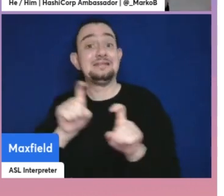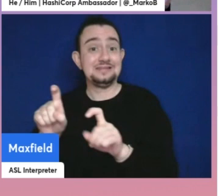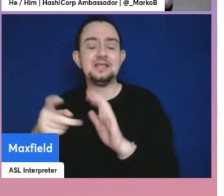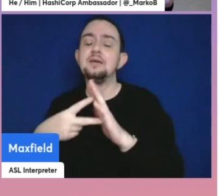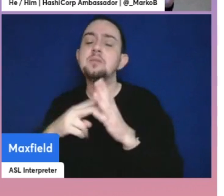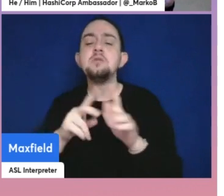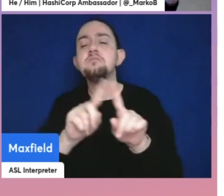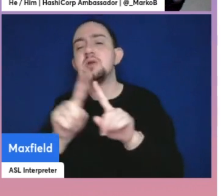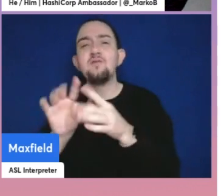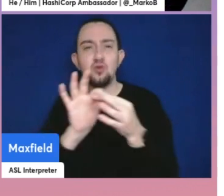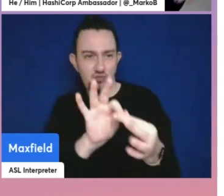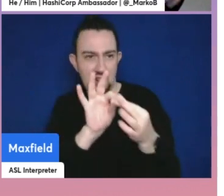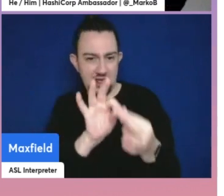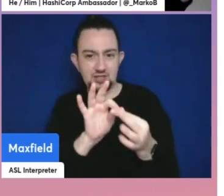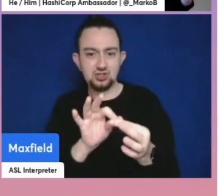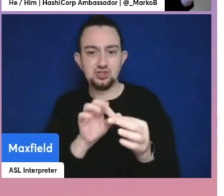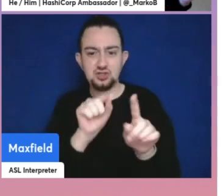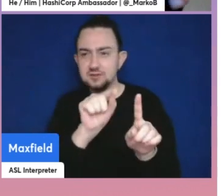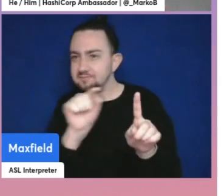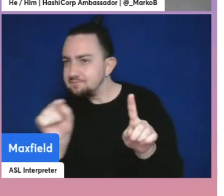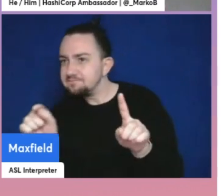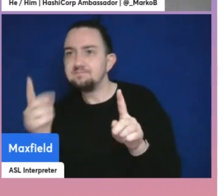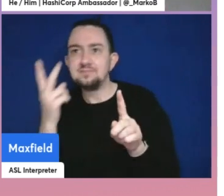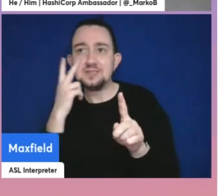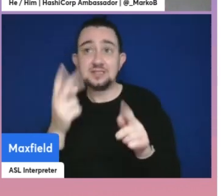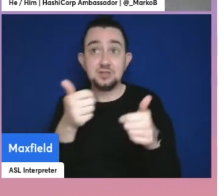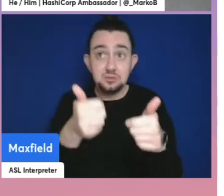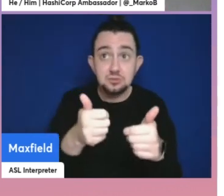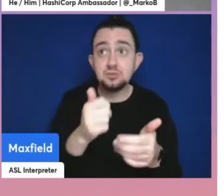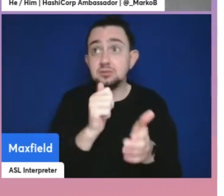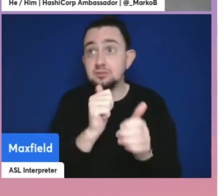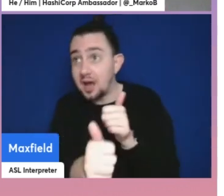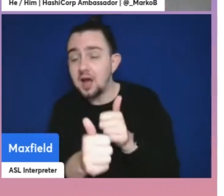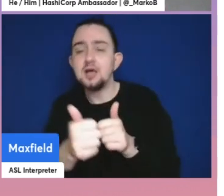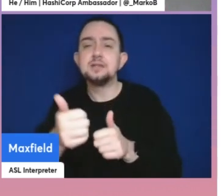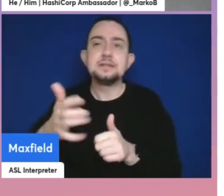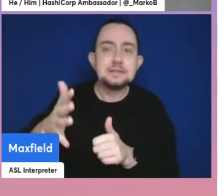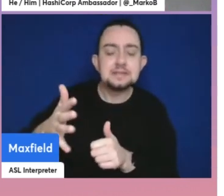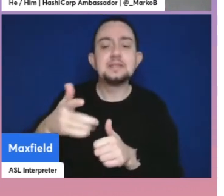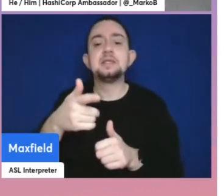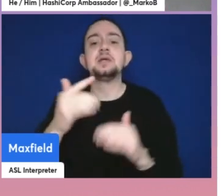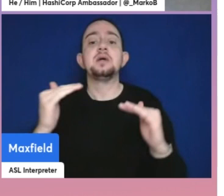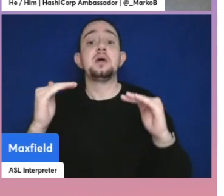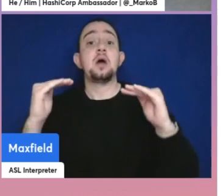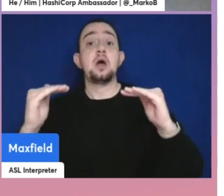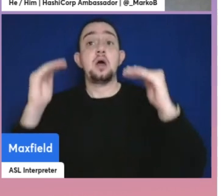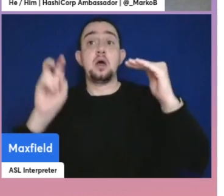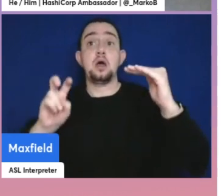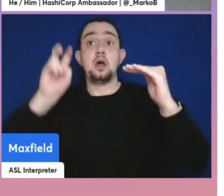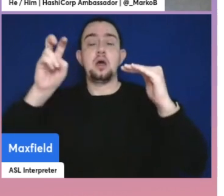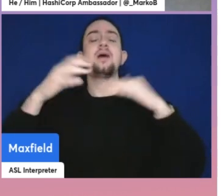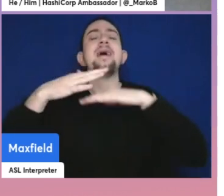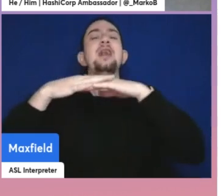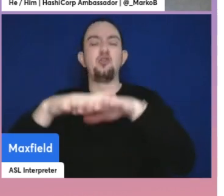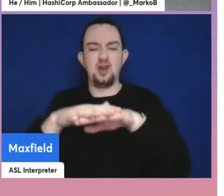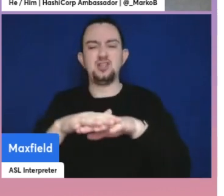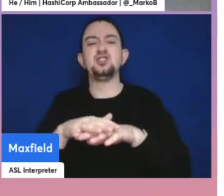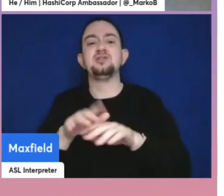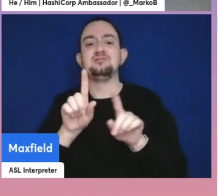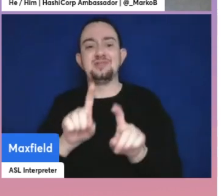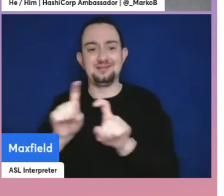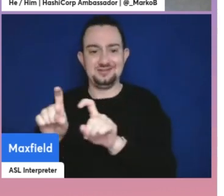relationship between different components. And as you move up, the next stage is usually the integration testing, where you actually test